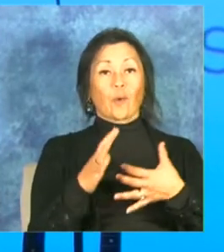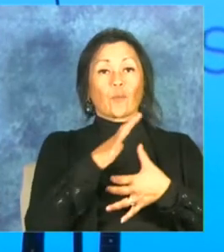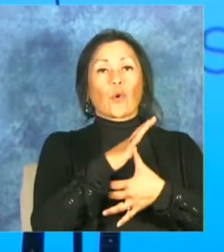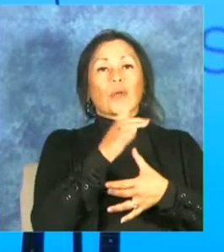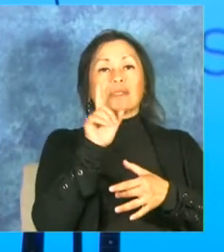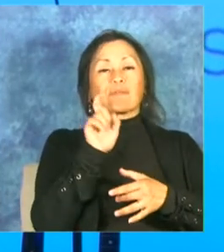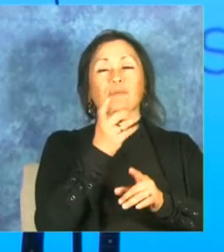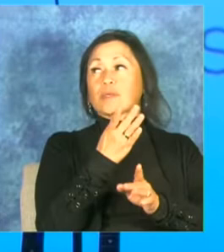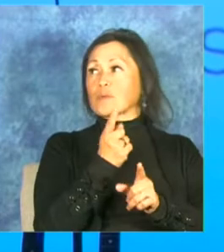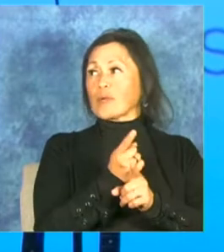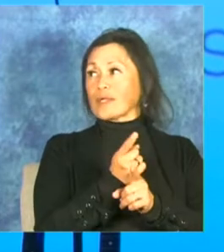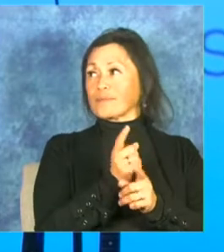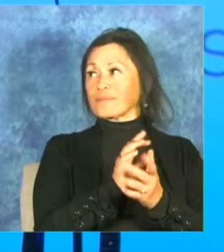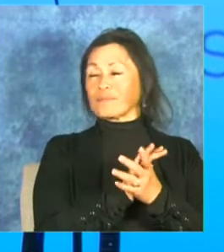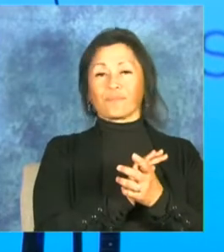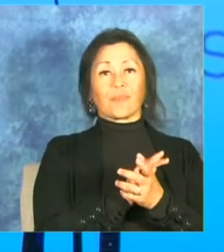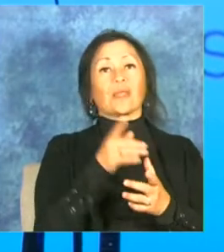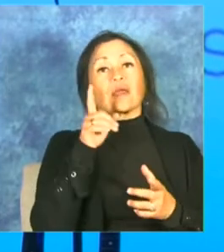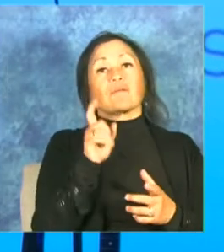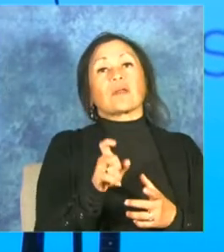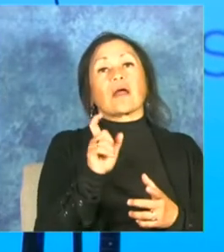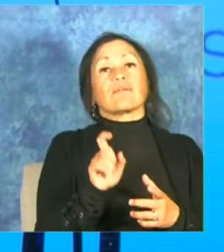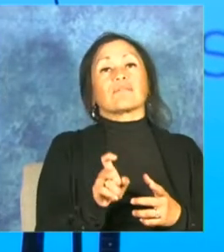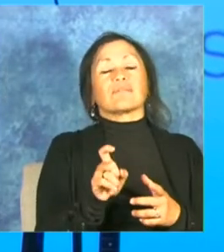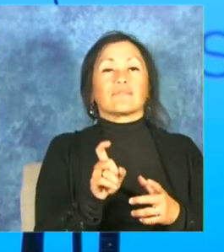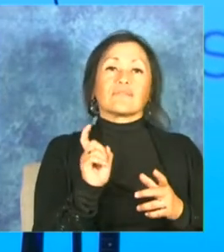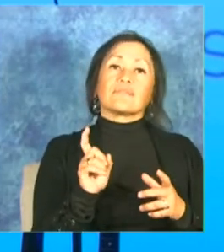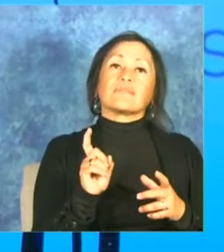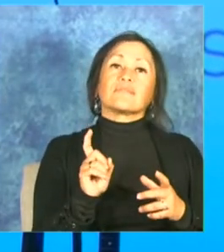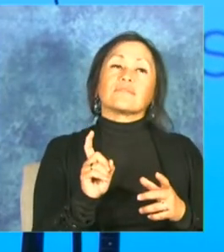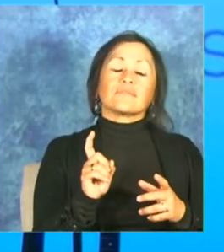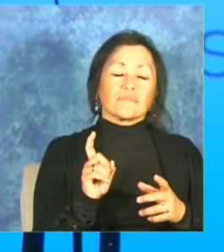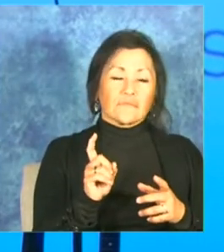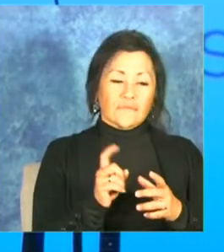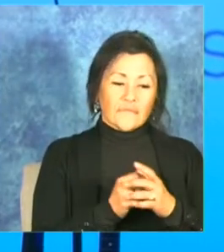priorities right. You've got to get a